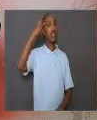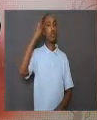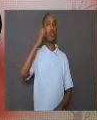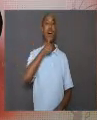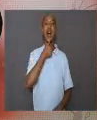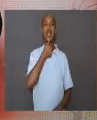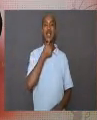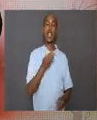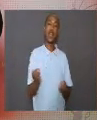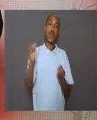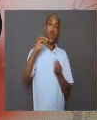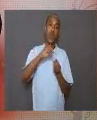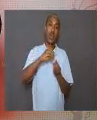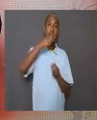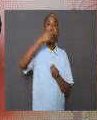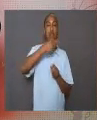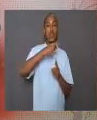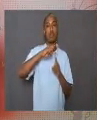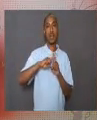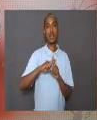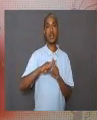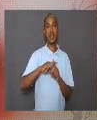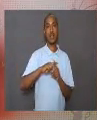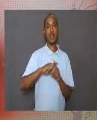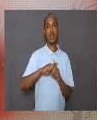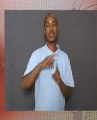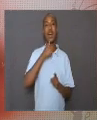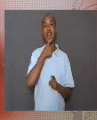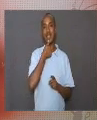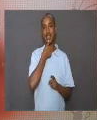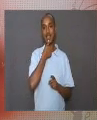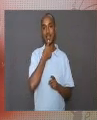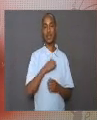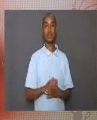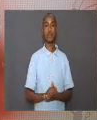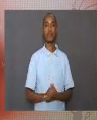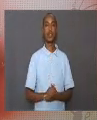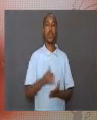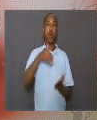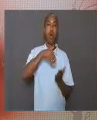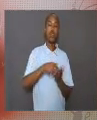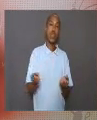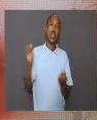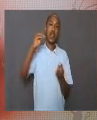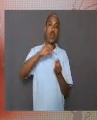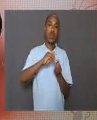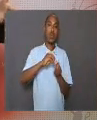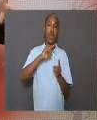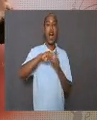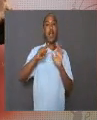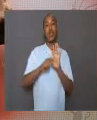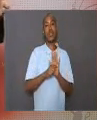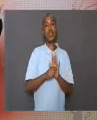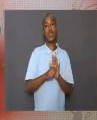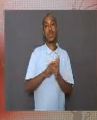The Lewis concept of acids includes hydrogen plus as an acid. It